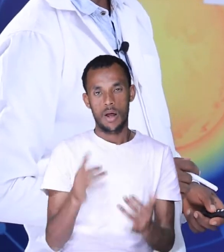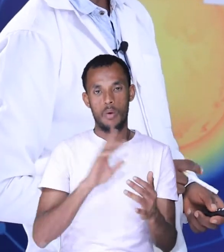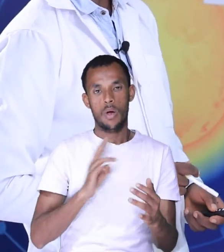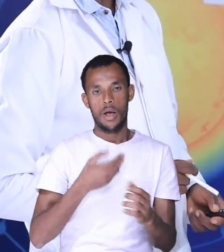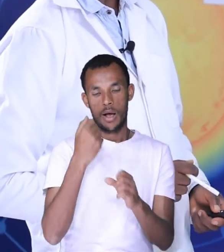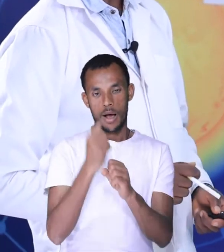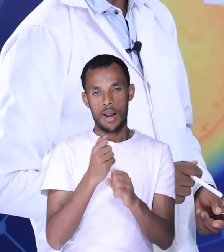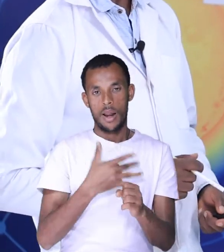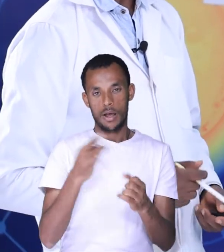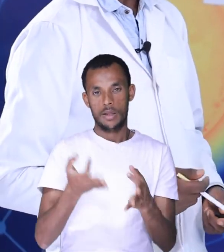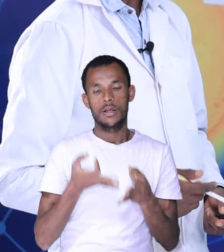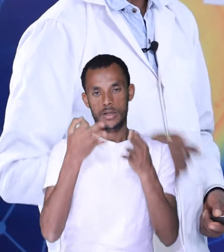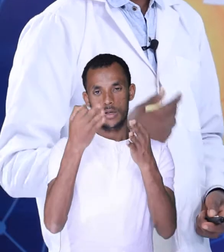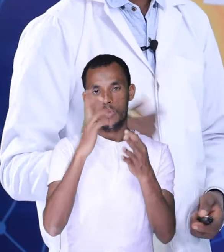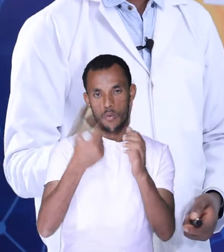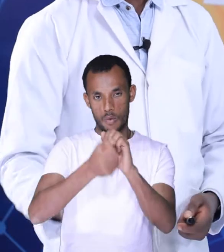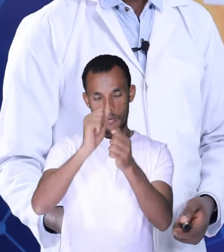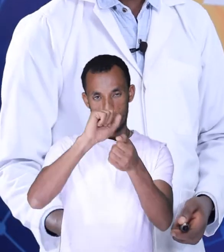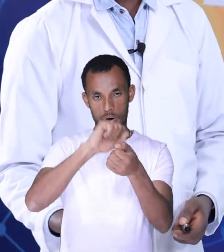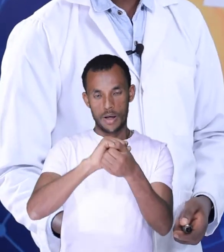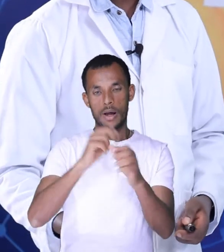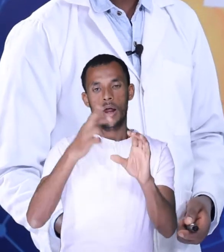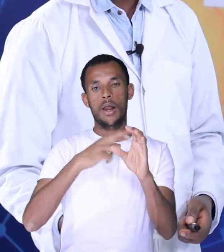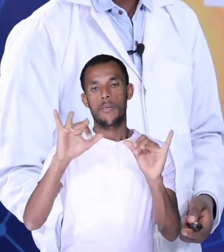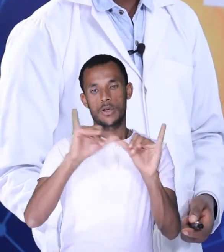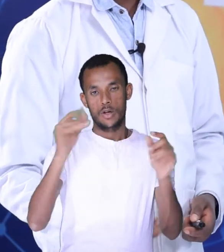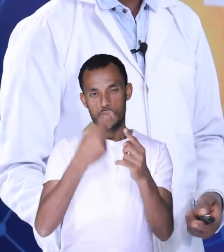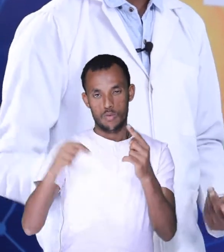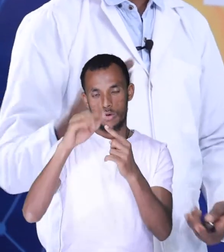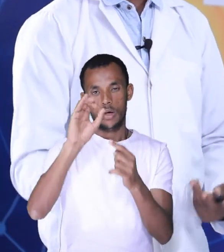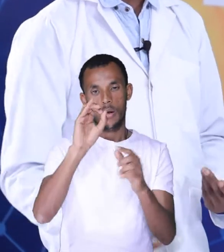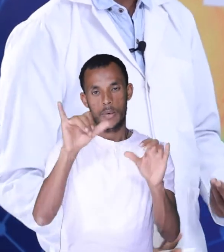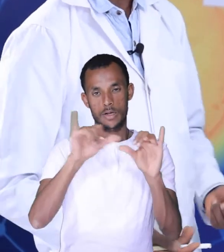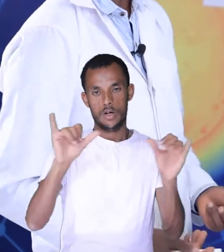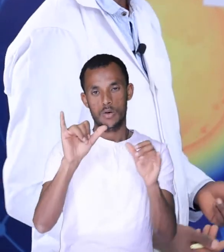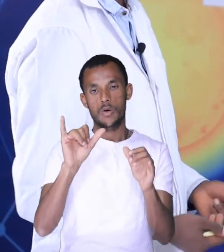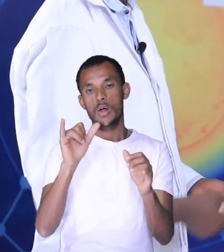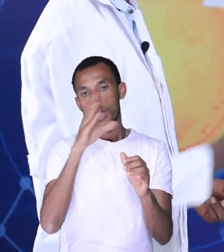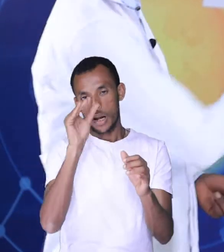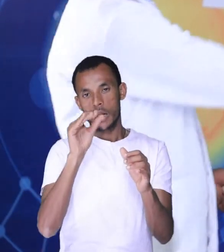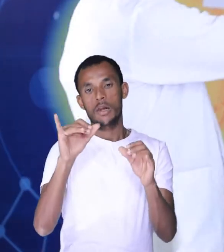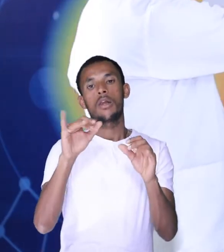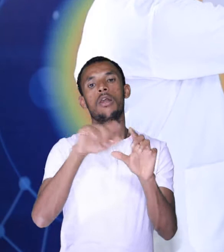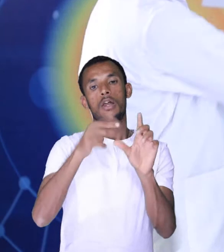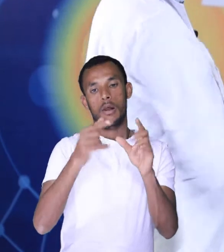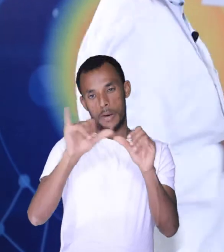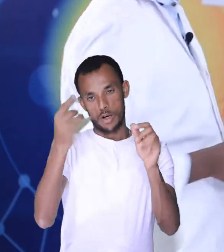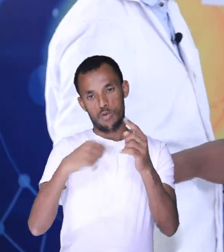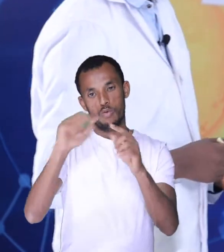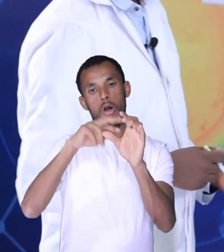can like translate or convert radian measure to degree measure and degree measure to radian measure.